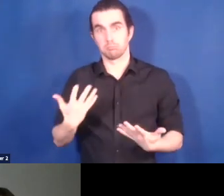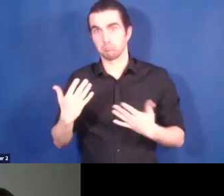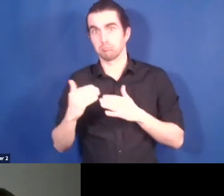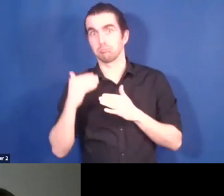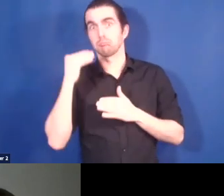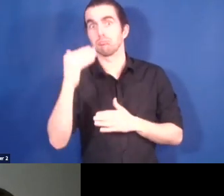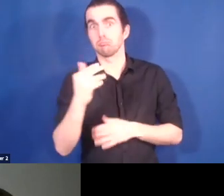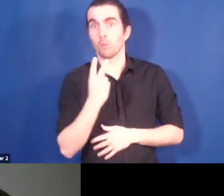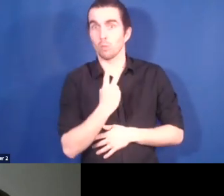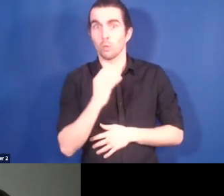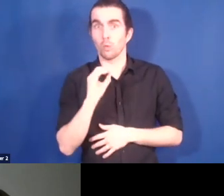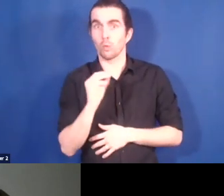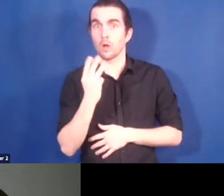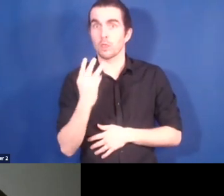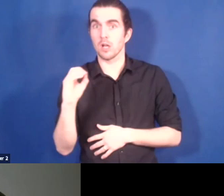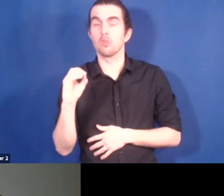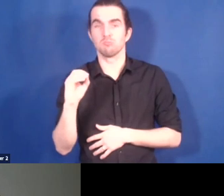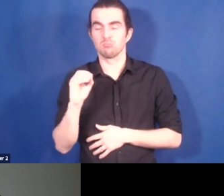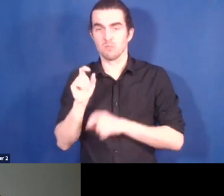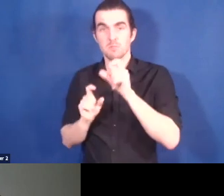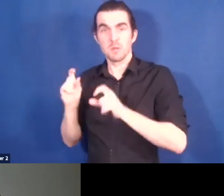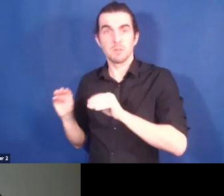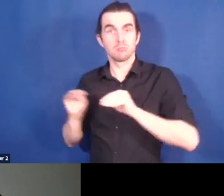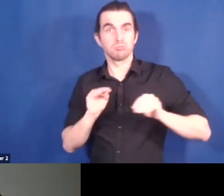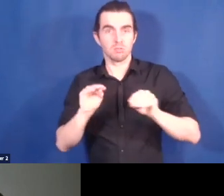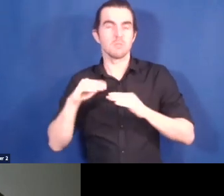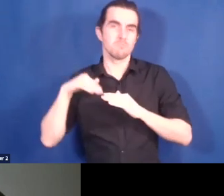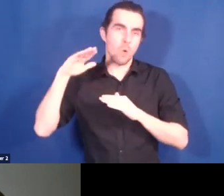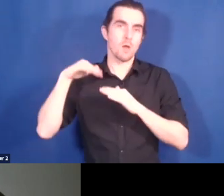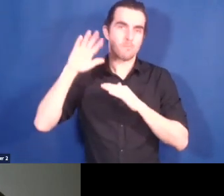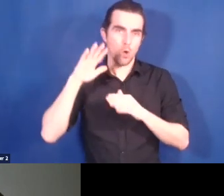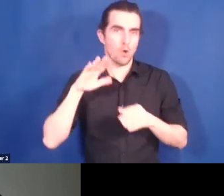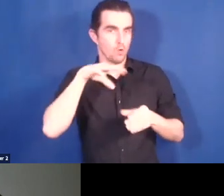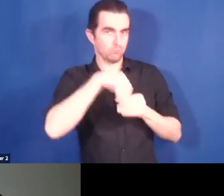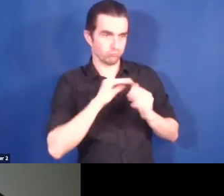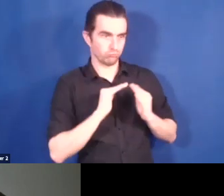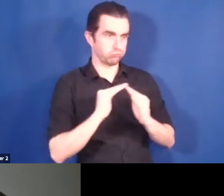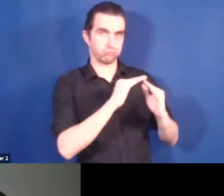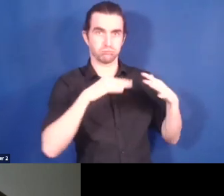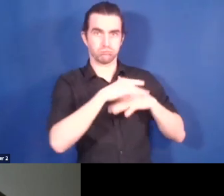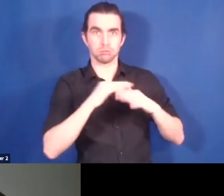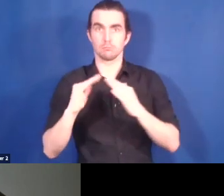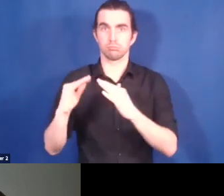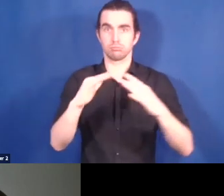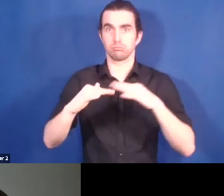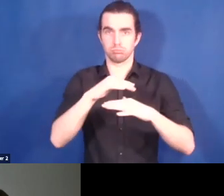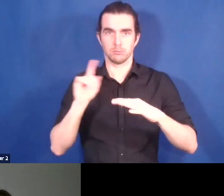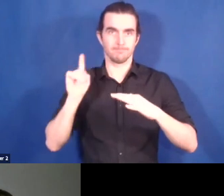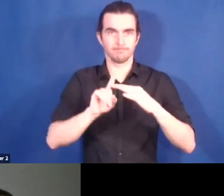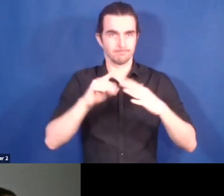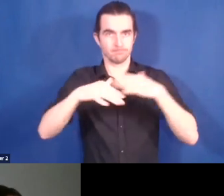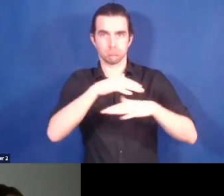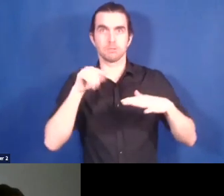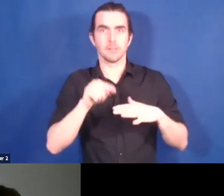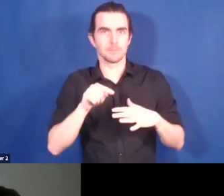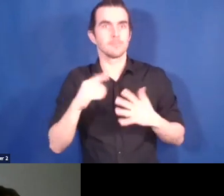situations. And one of the ways we've seen that so clearly is in how they've responded to COVID. In the